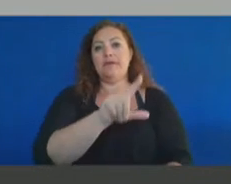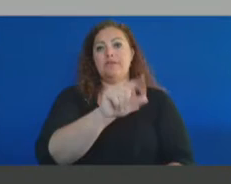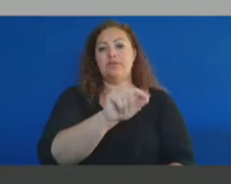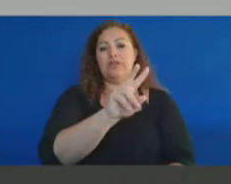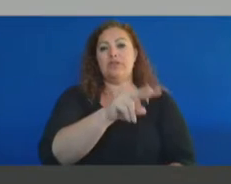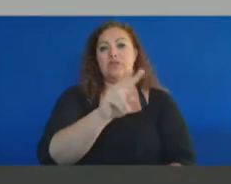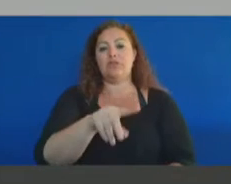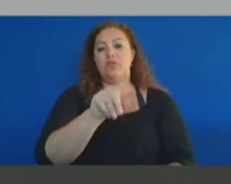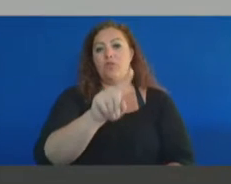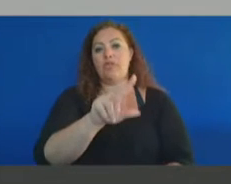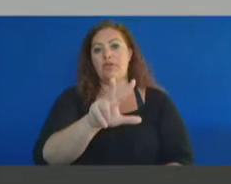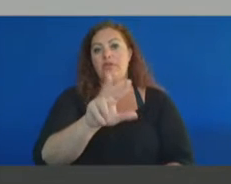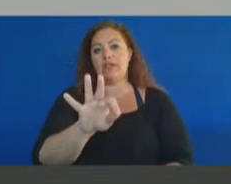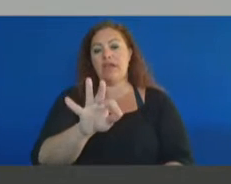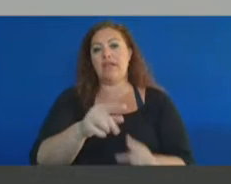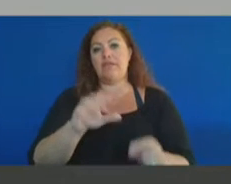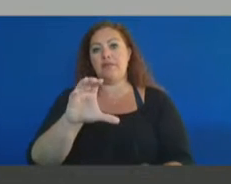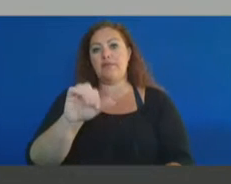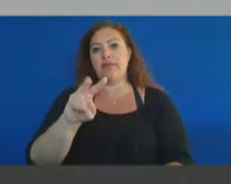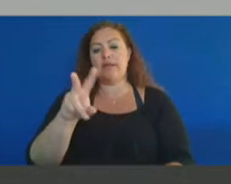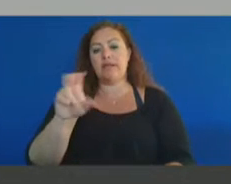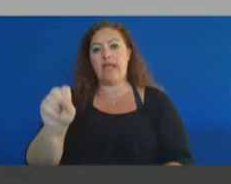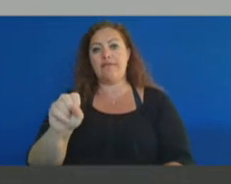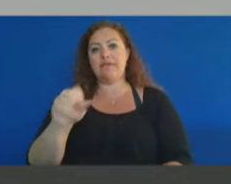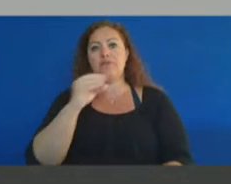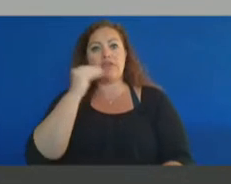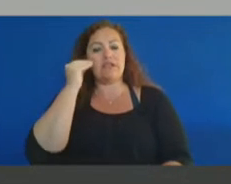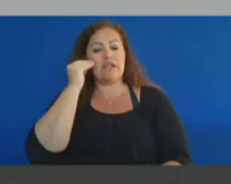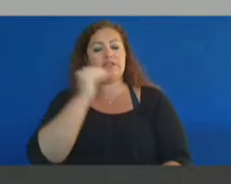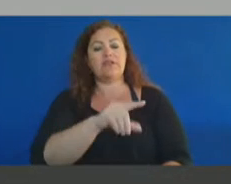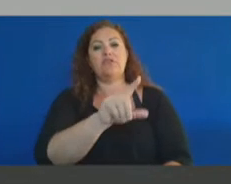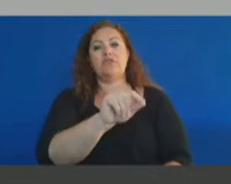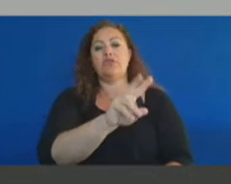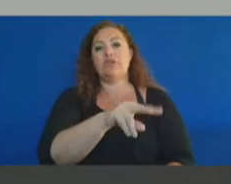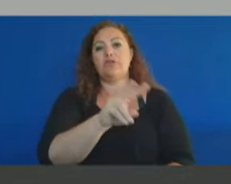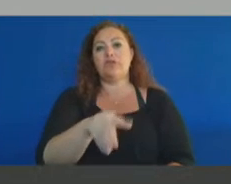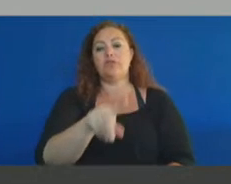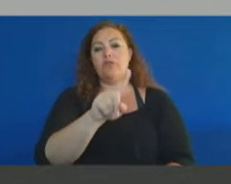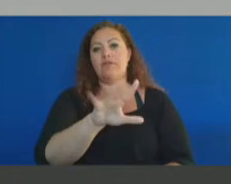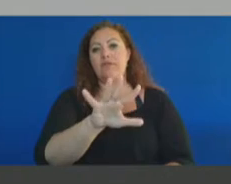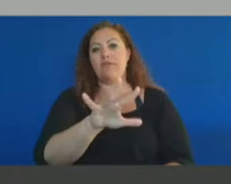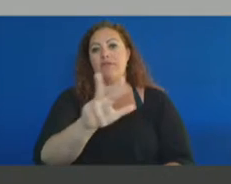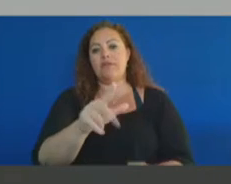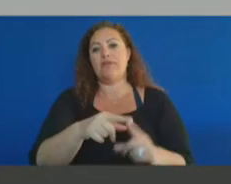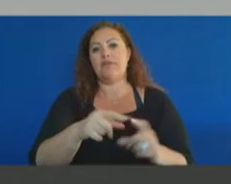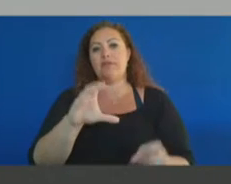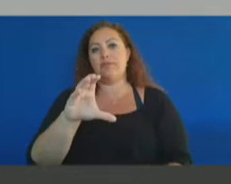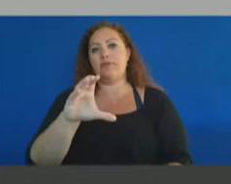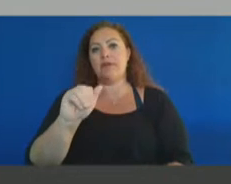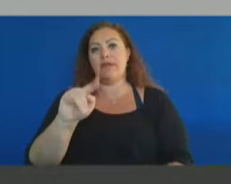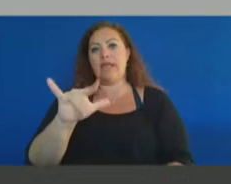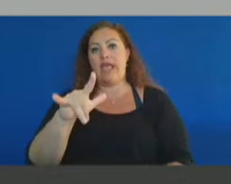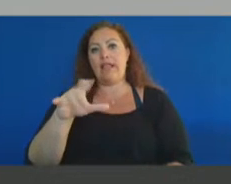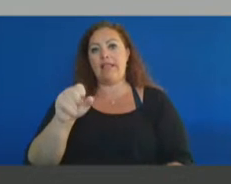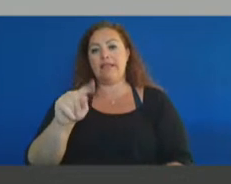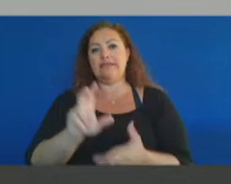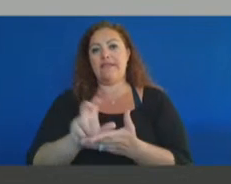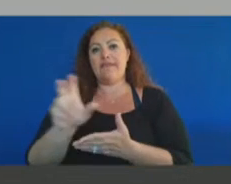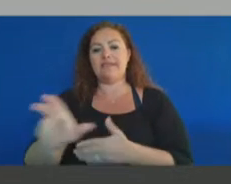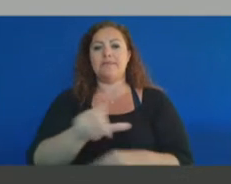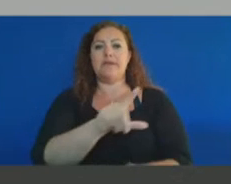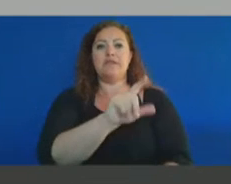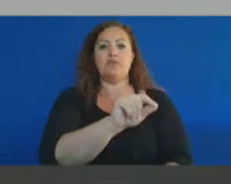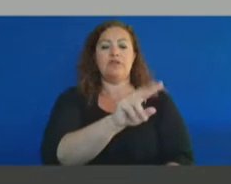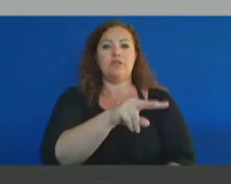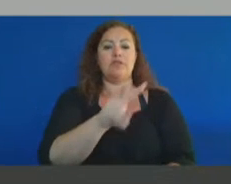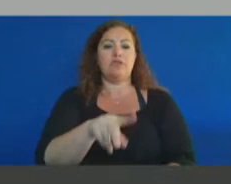139 by canvas residential petition 2022 1553 by Catalyst investment petition 2022